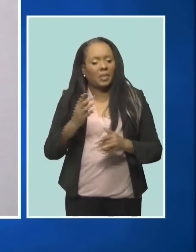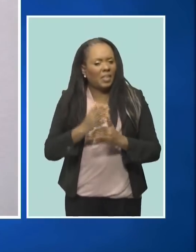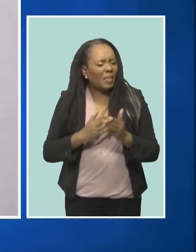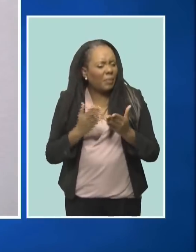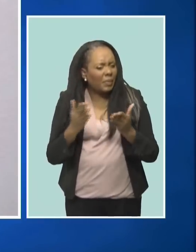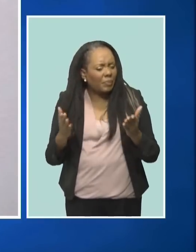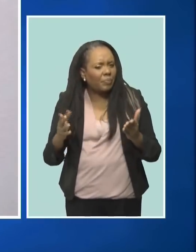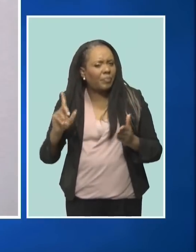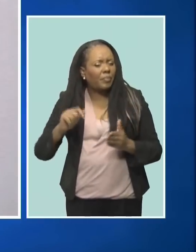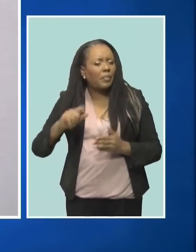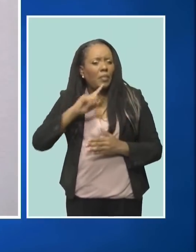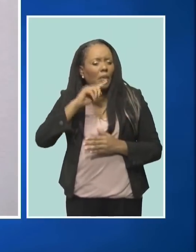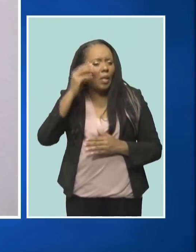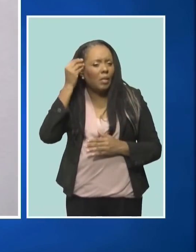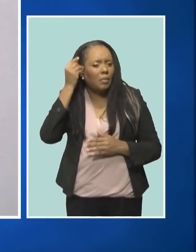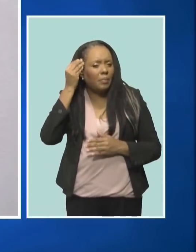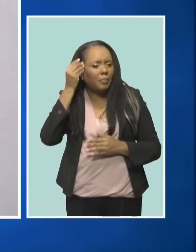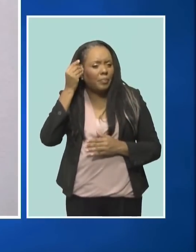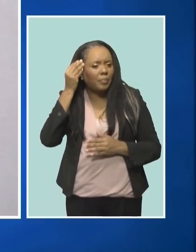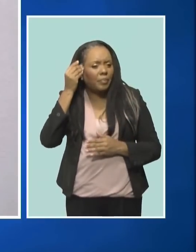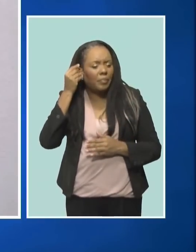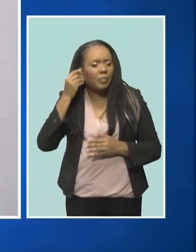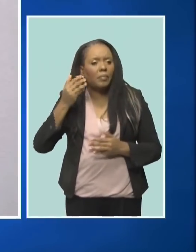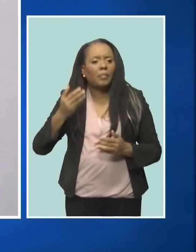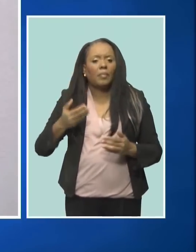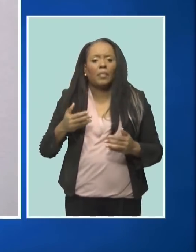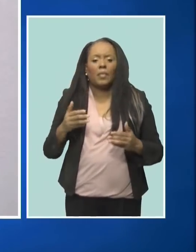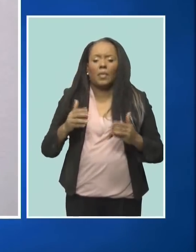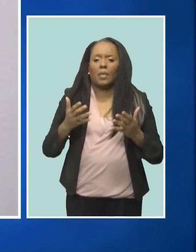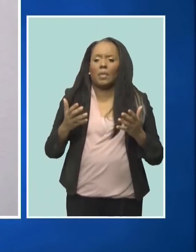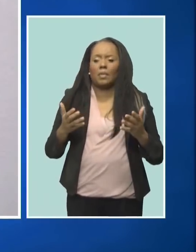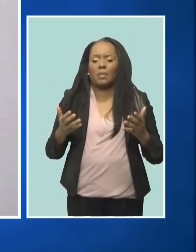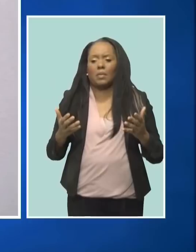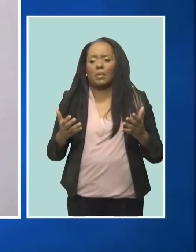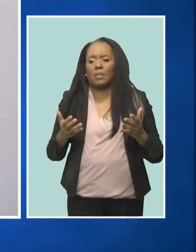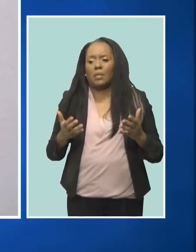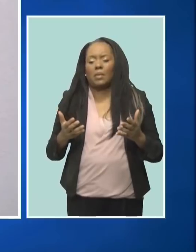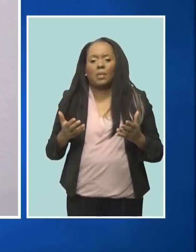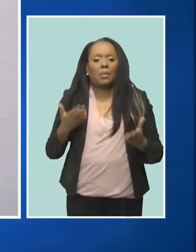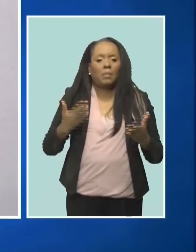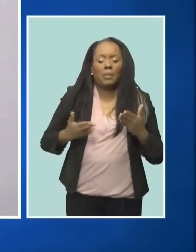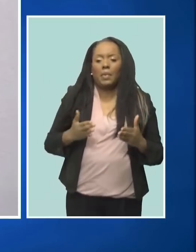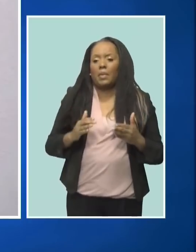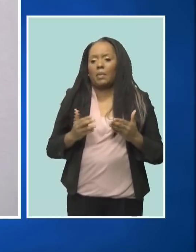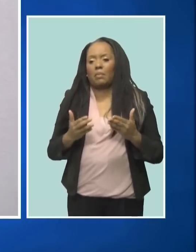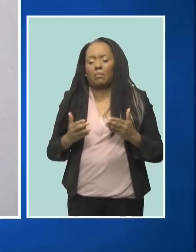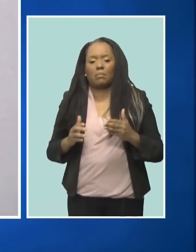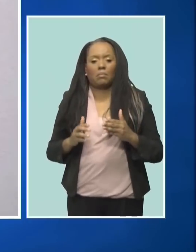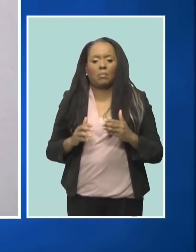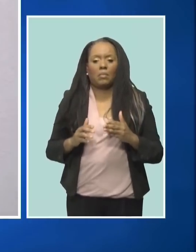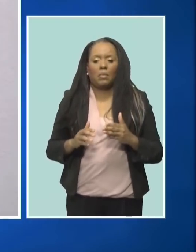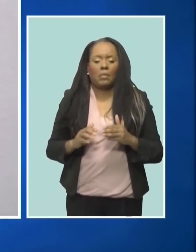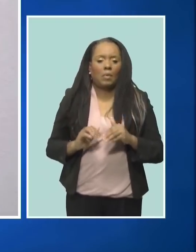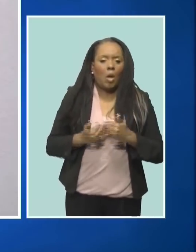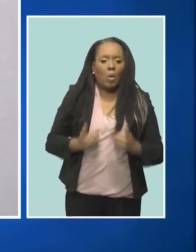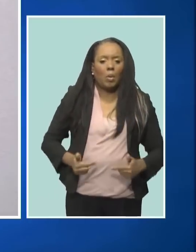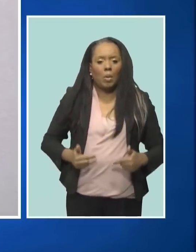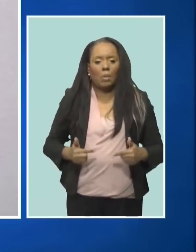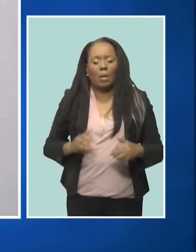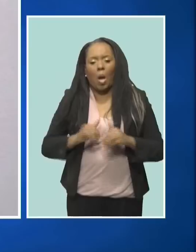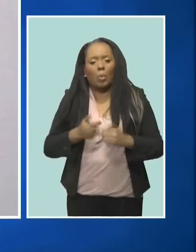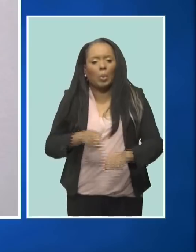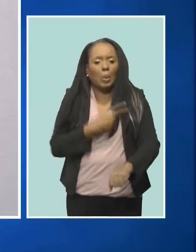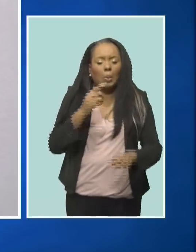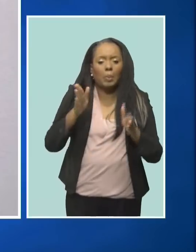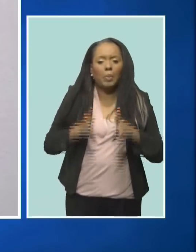relate to a prognosis that may impact life expectancy, or may impact certainty relating